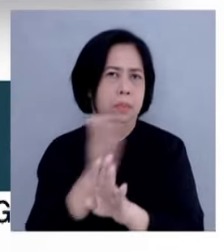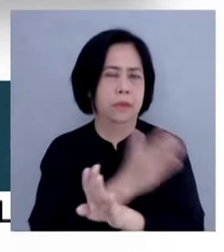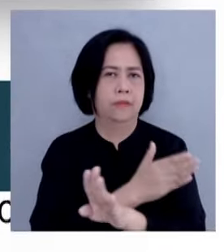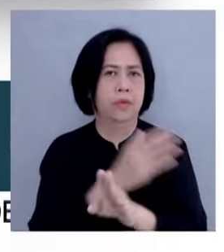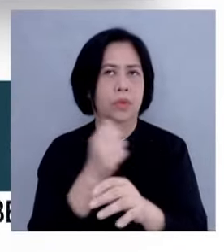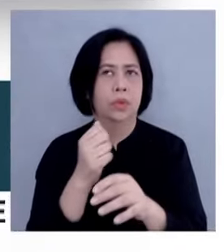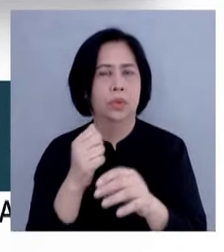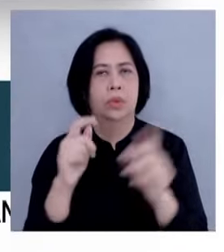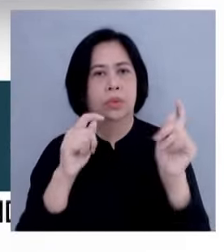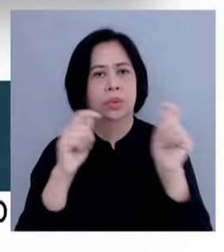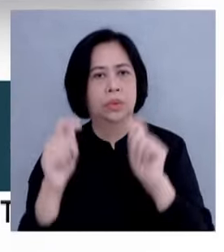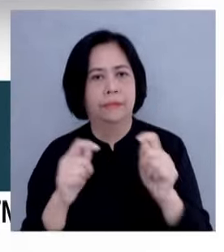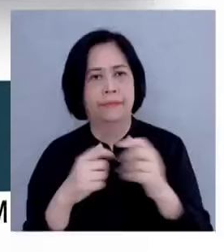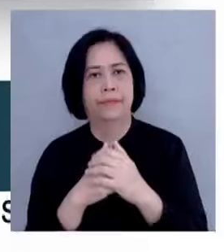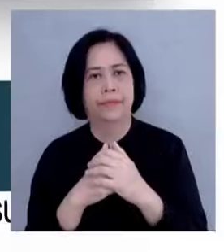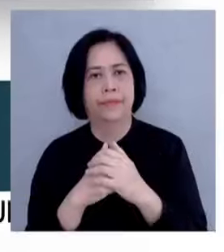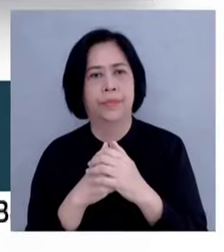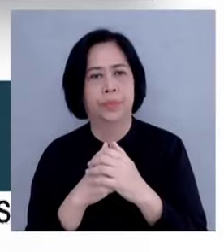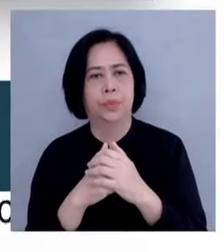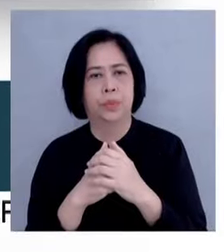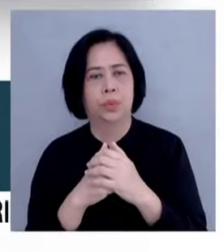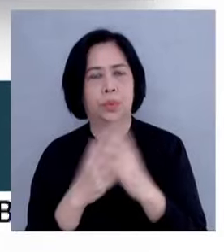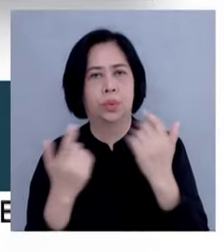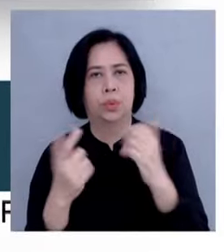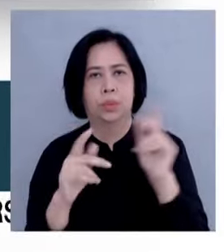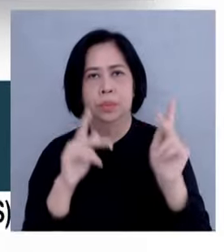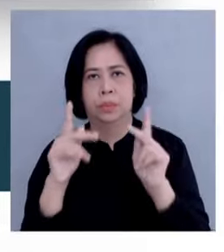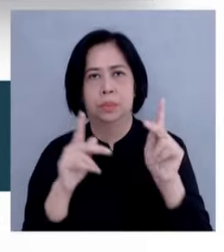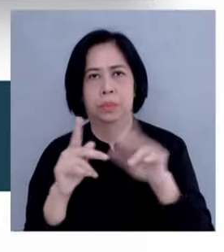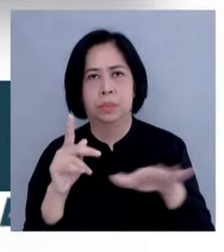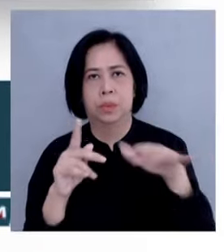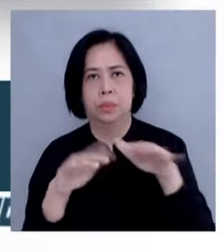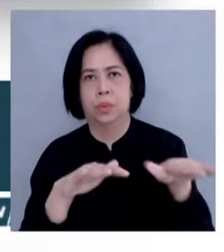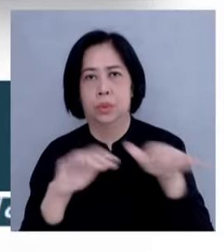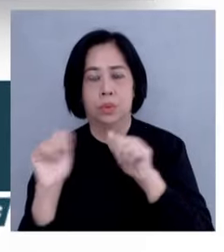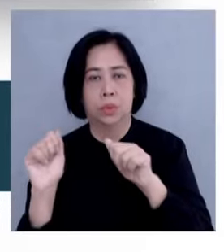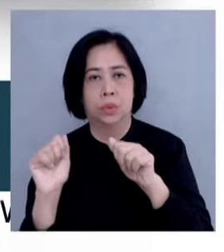atin... ang ating evacuees ay